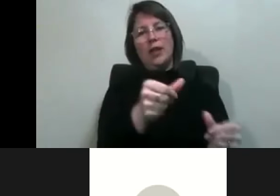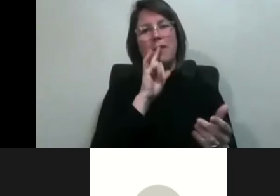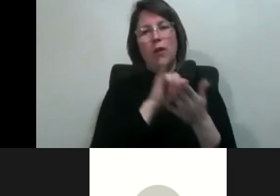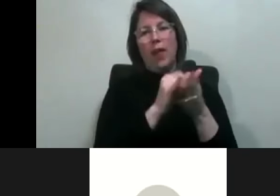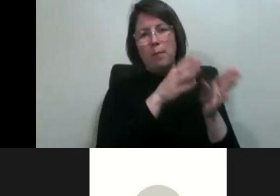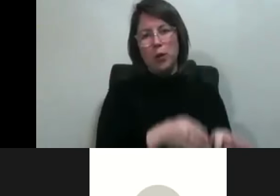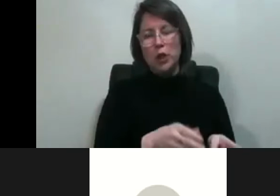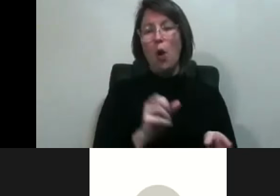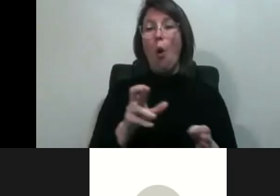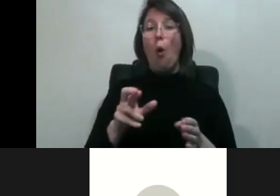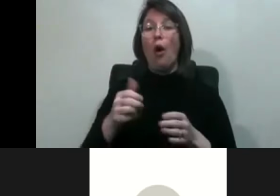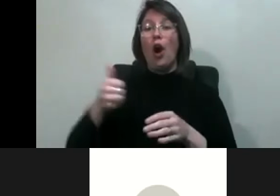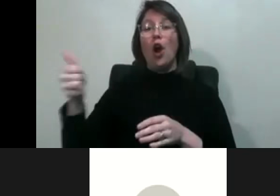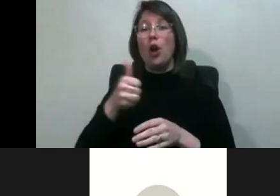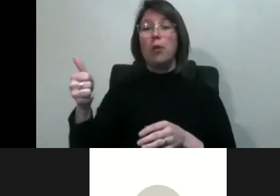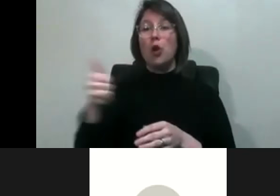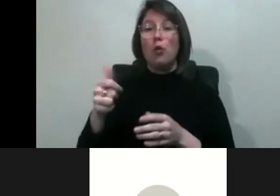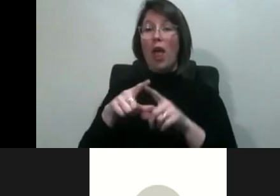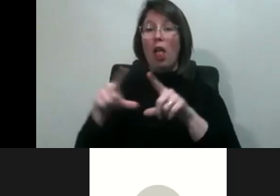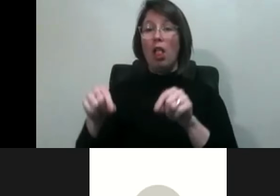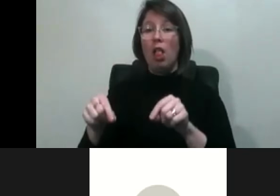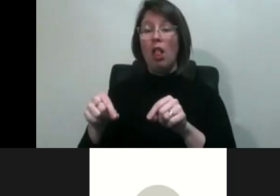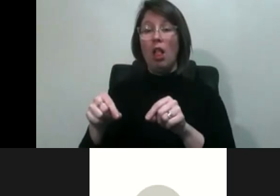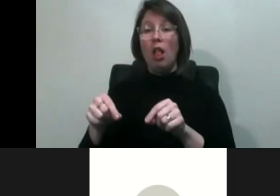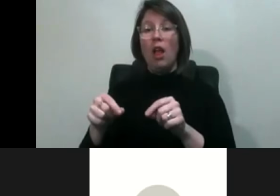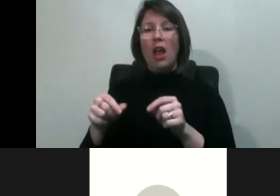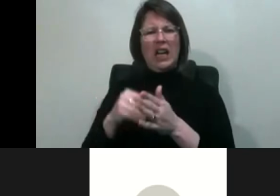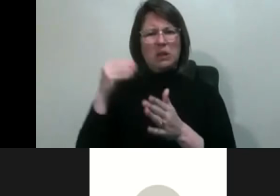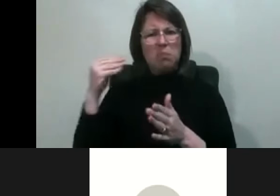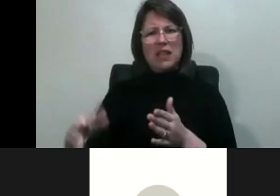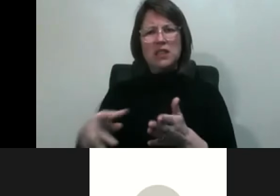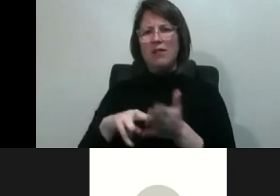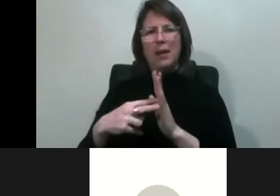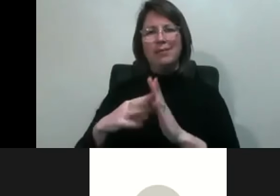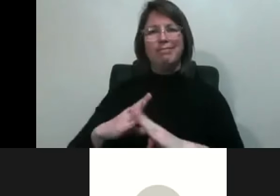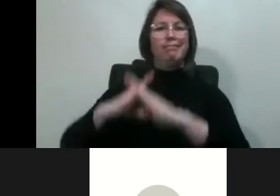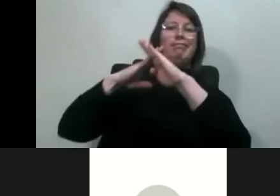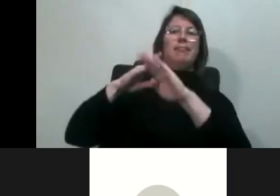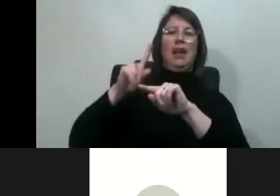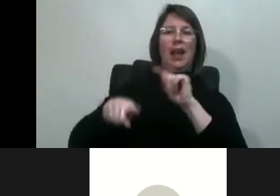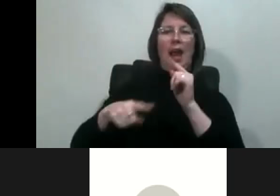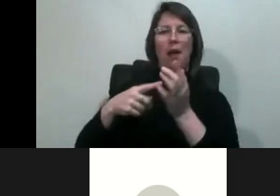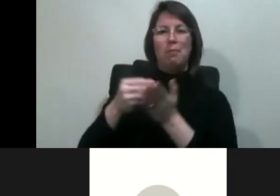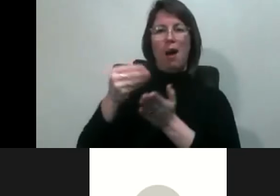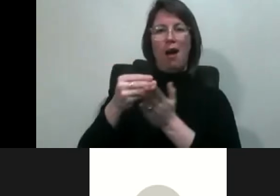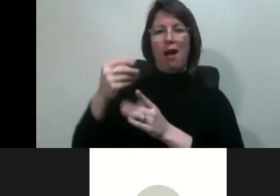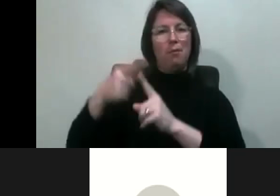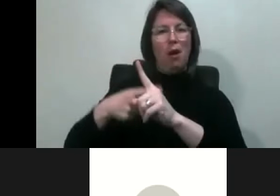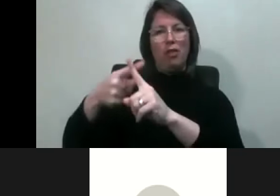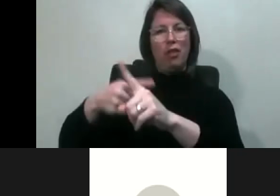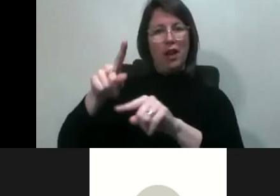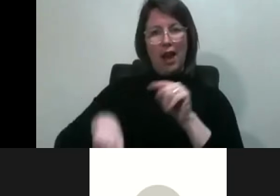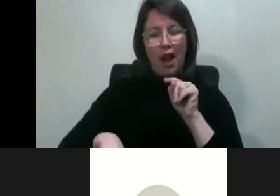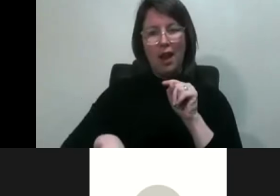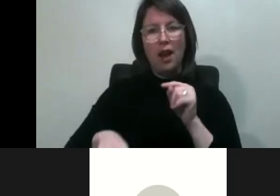commuter rail pass is so expensive that it prohibits them from buying one on a monthly basis, that makes